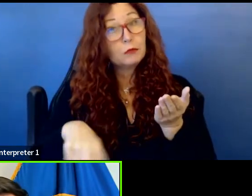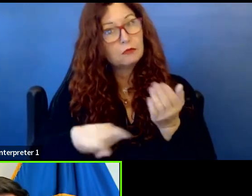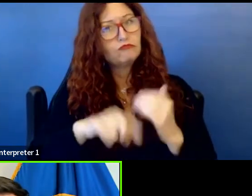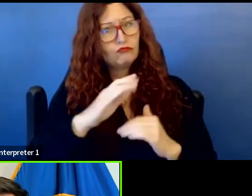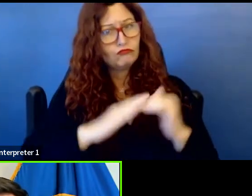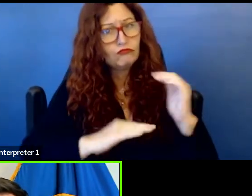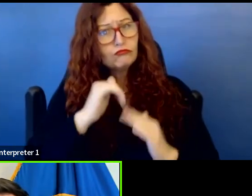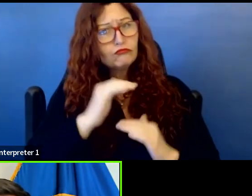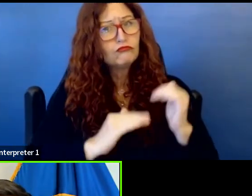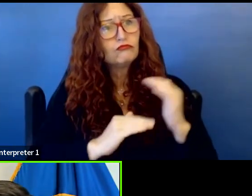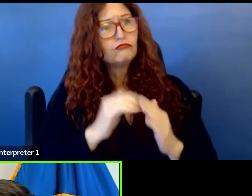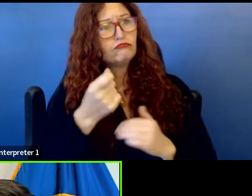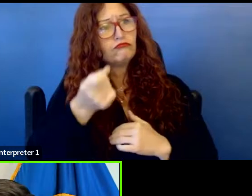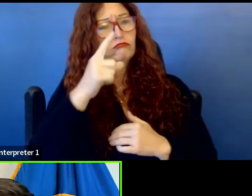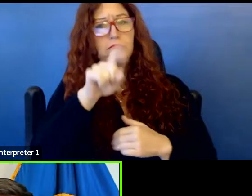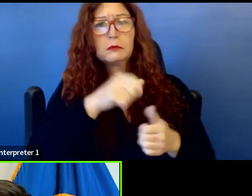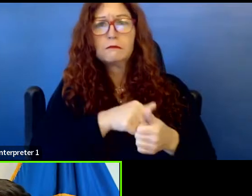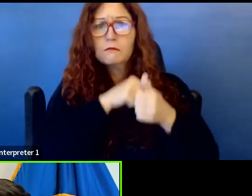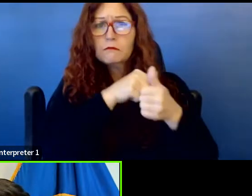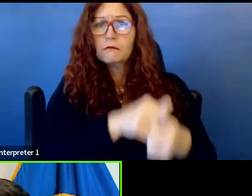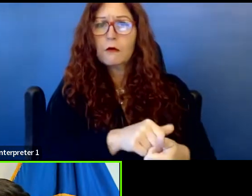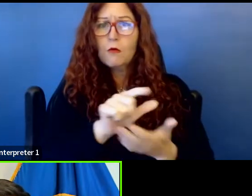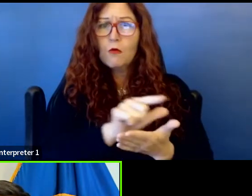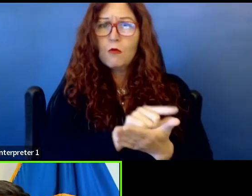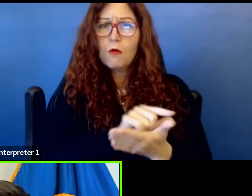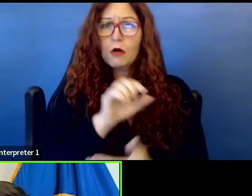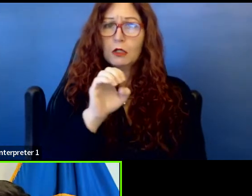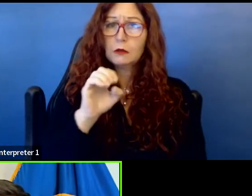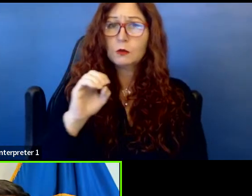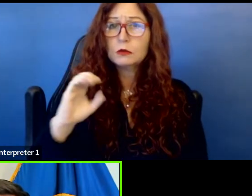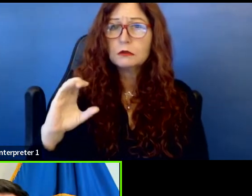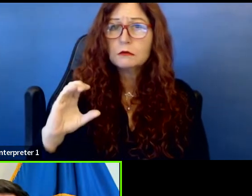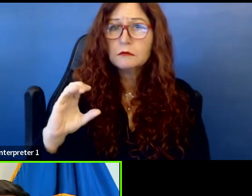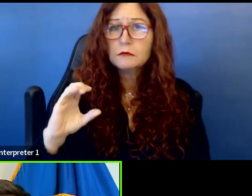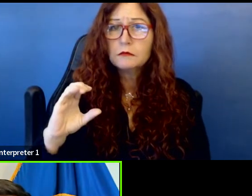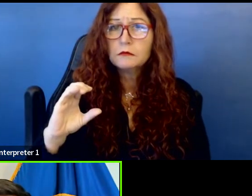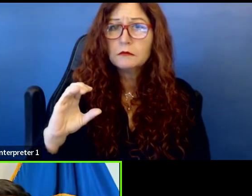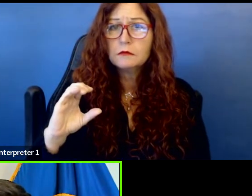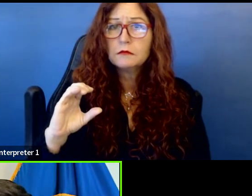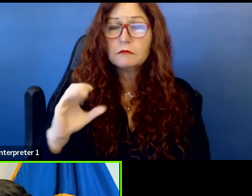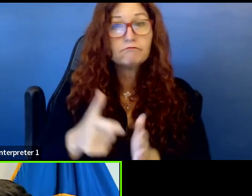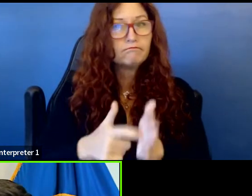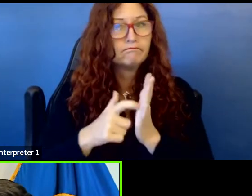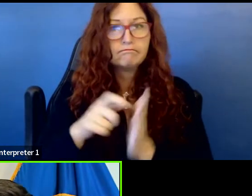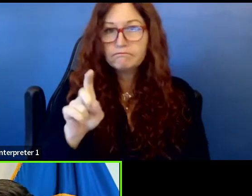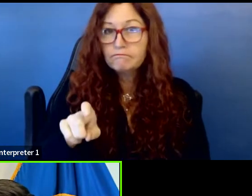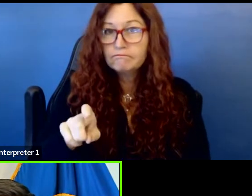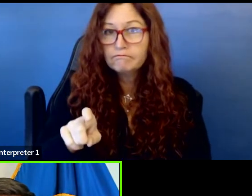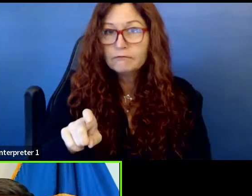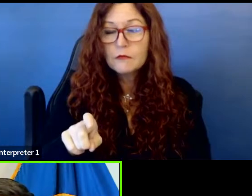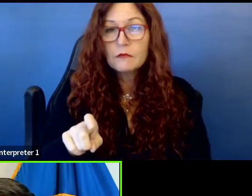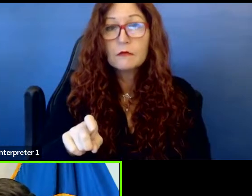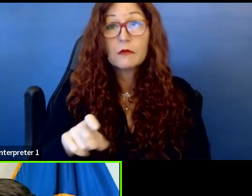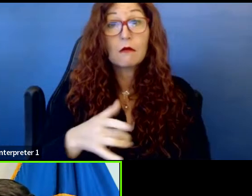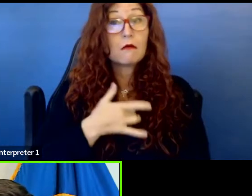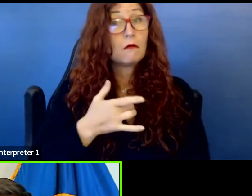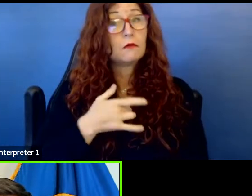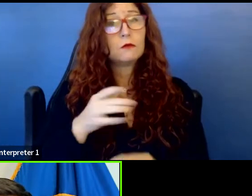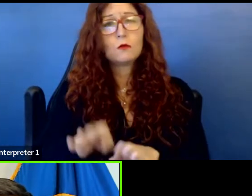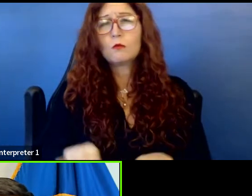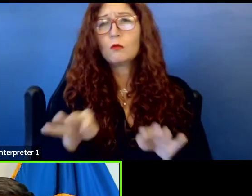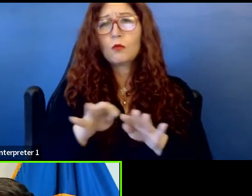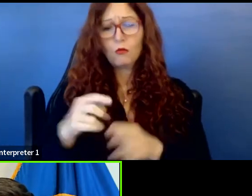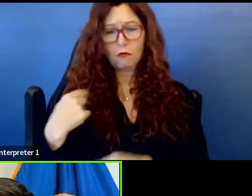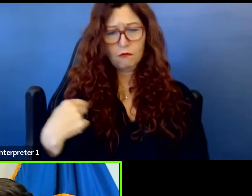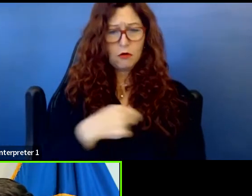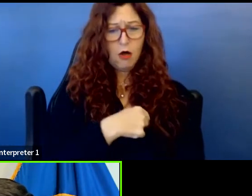opportunity laws must also be unwavering i believe it is vital for the commission and all other federal agencies to